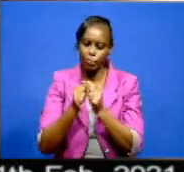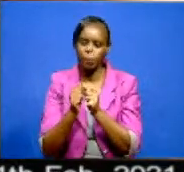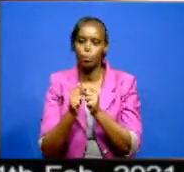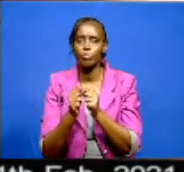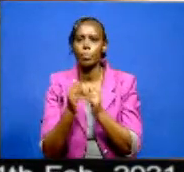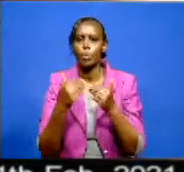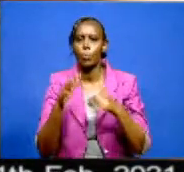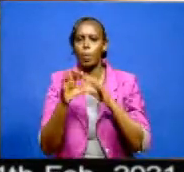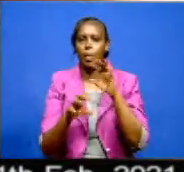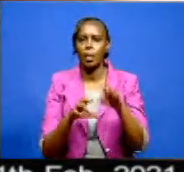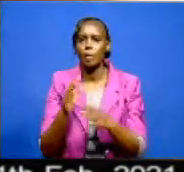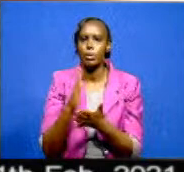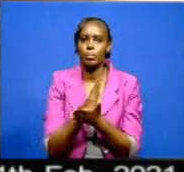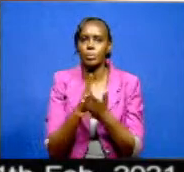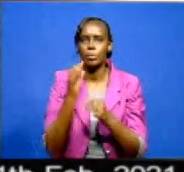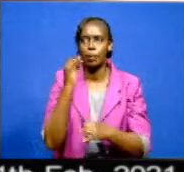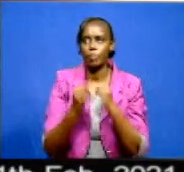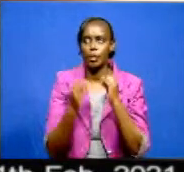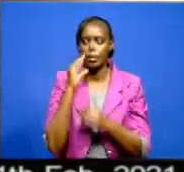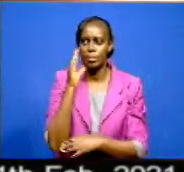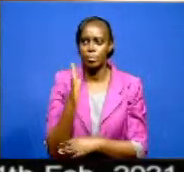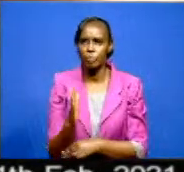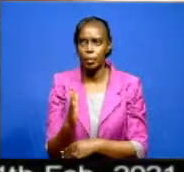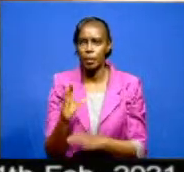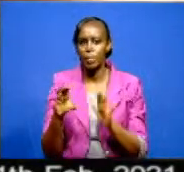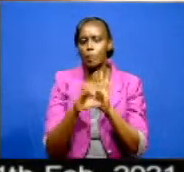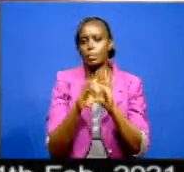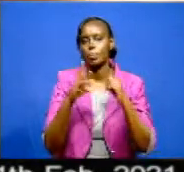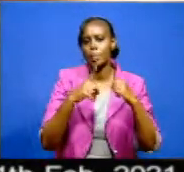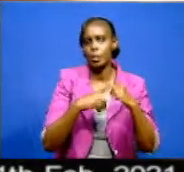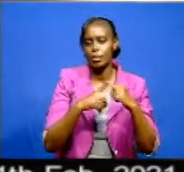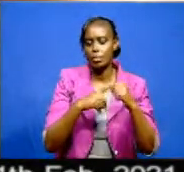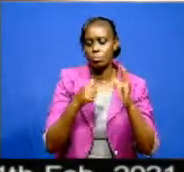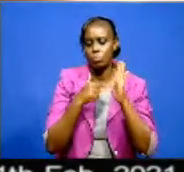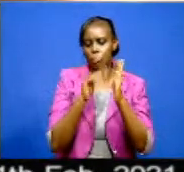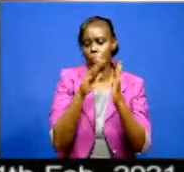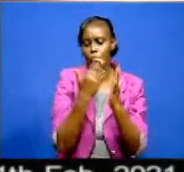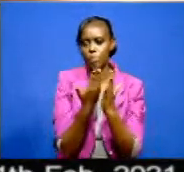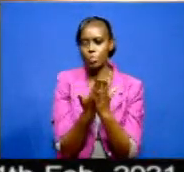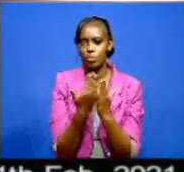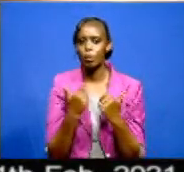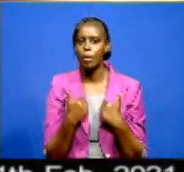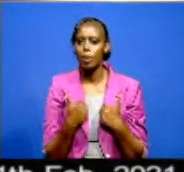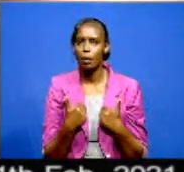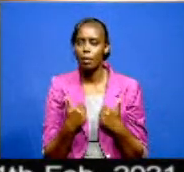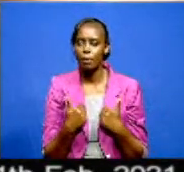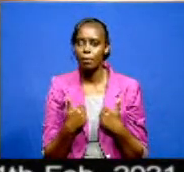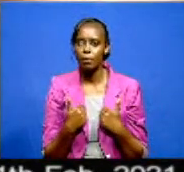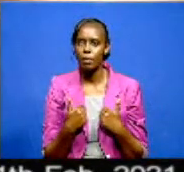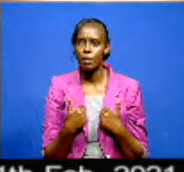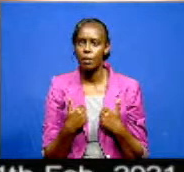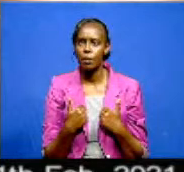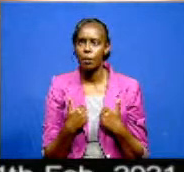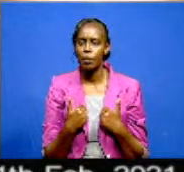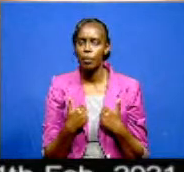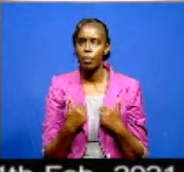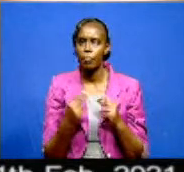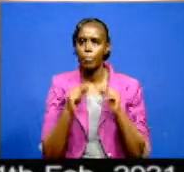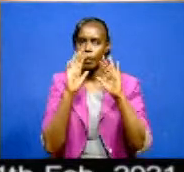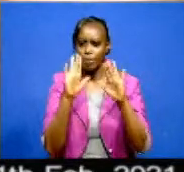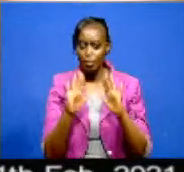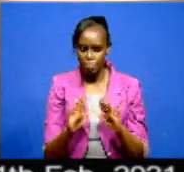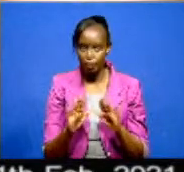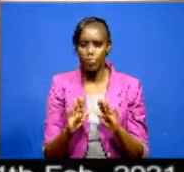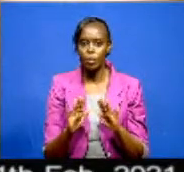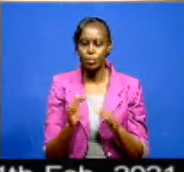the wildlife sector. And finally, Madam Speaker, chapter 6 contains proposals and prescriptions necessary for